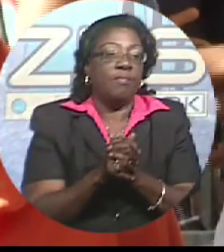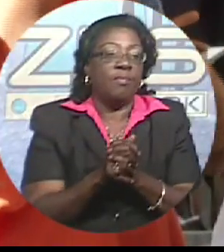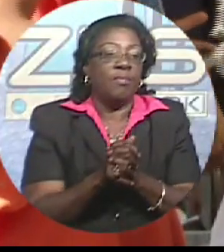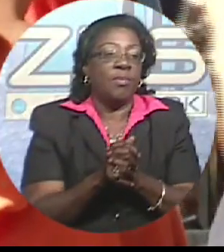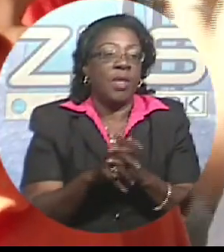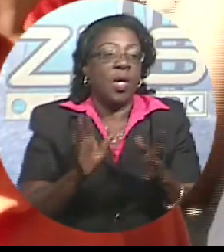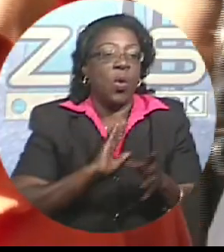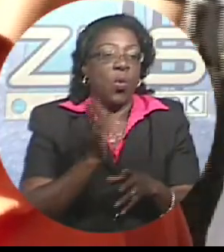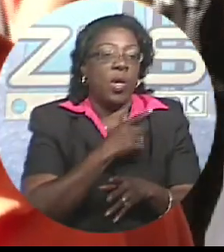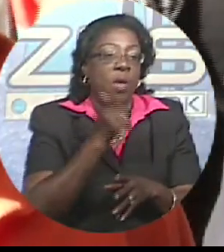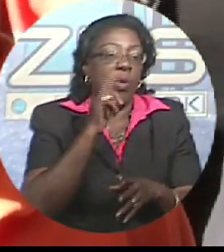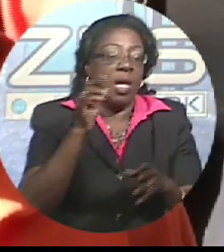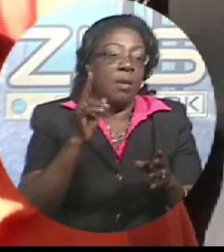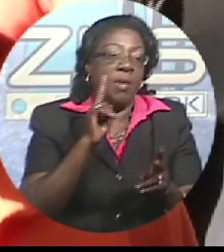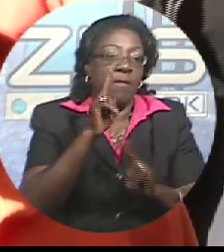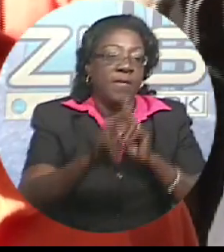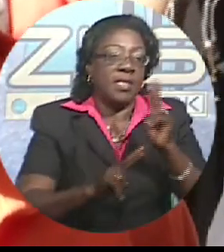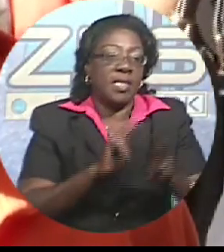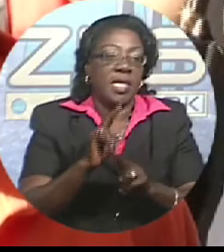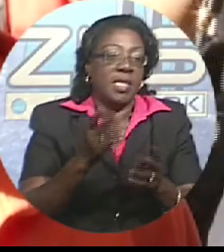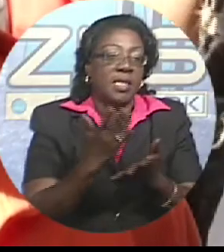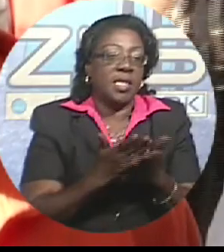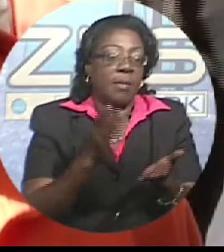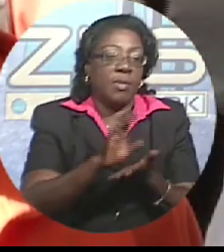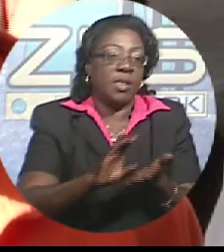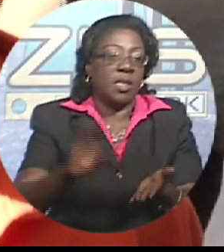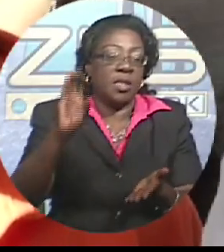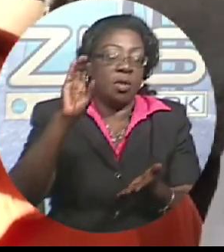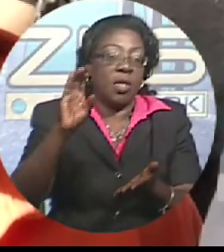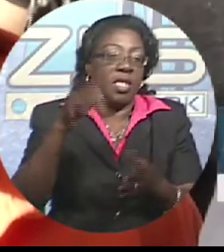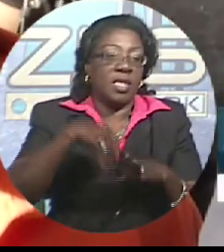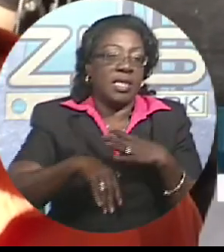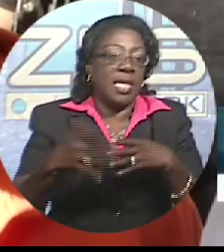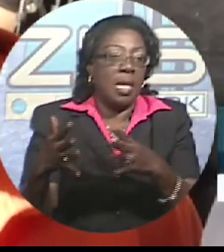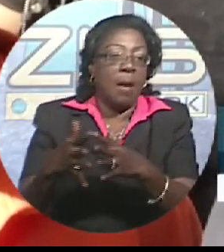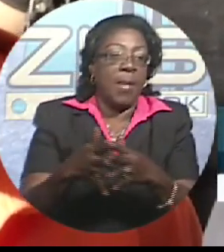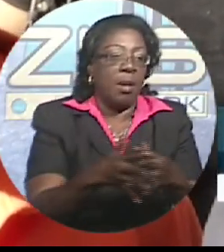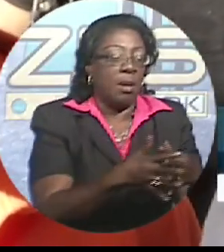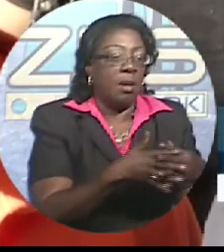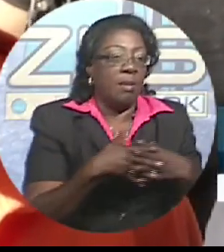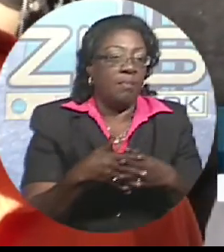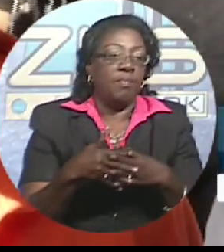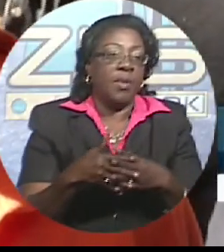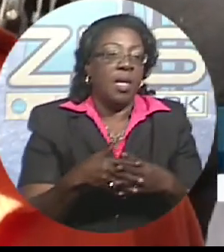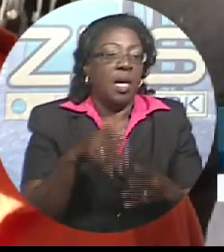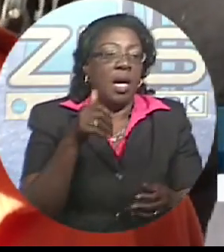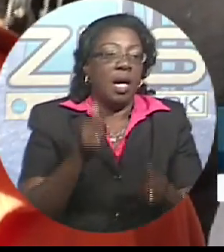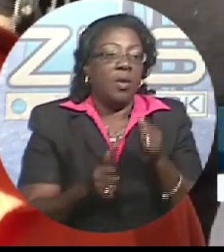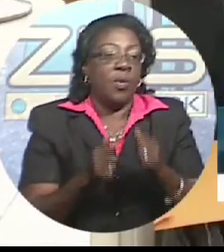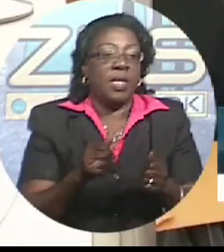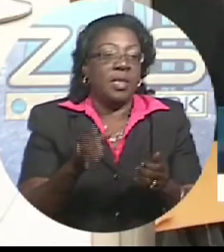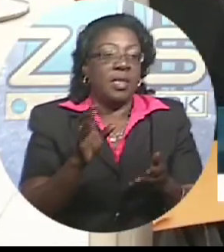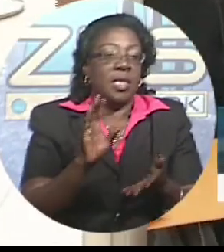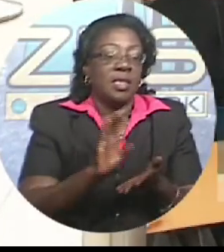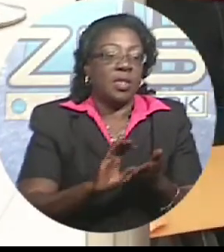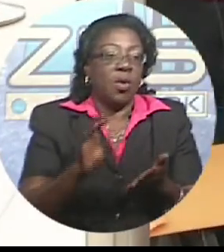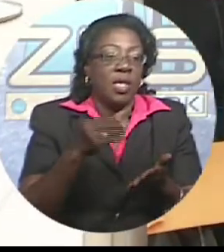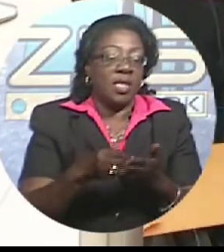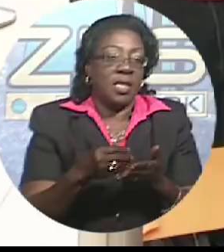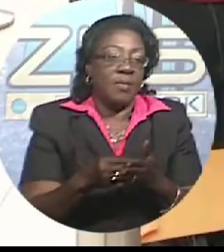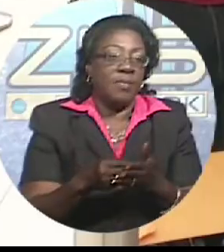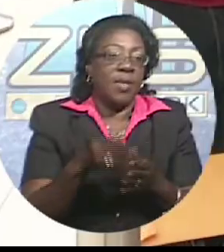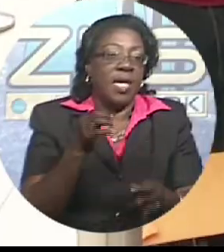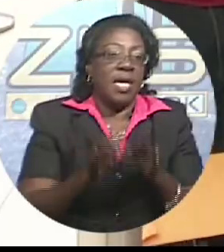we'll be visiting some 6 colleges throughout New York, New Jersey, Connecticut, Boston, and Rhode Island, and it's a scholarship opportunity. It's one